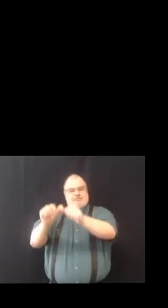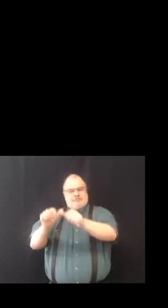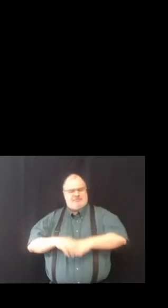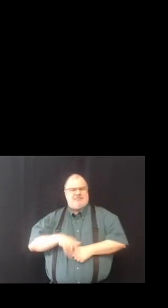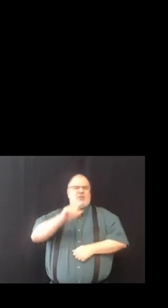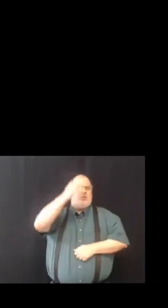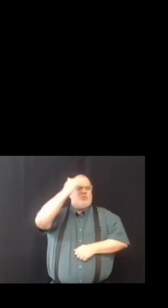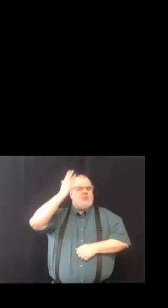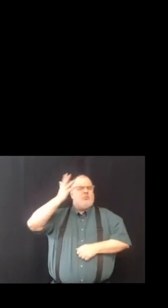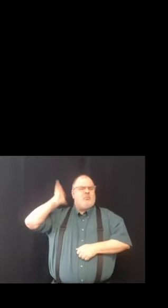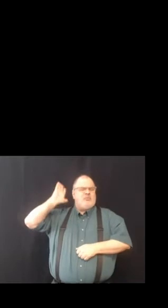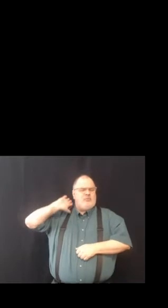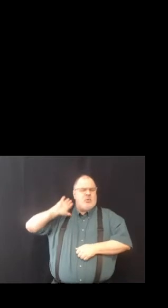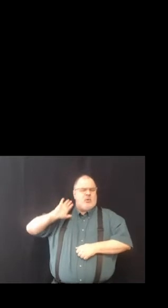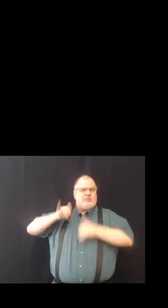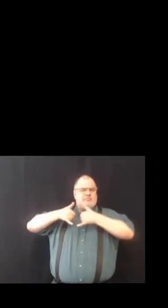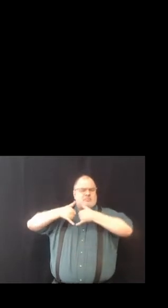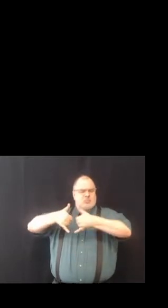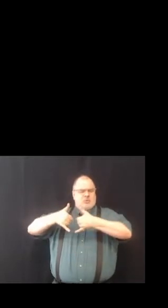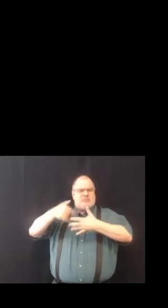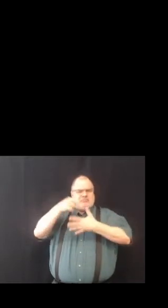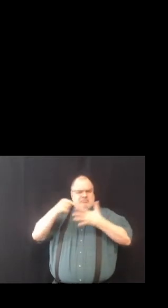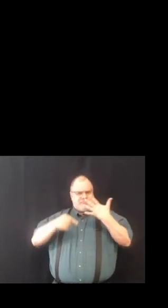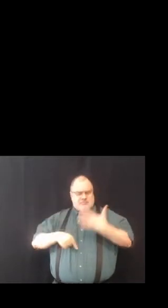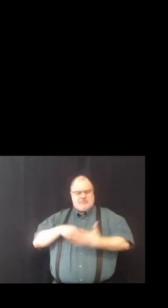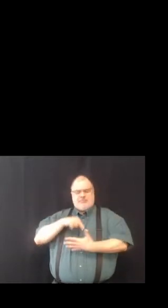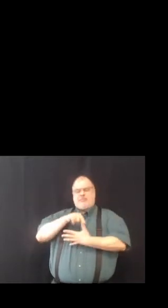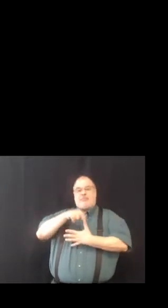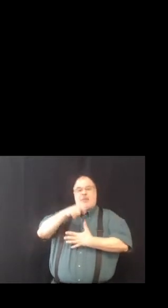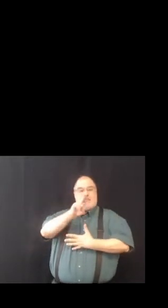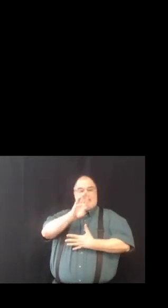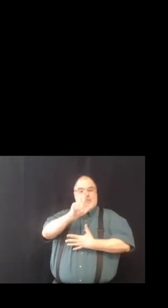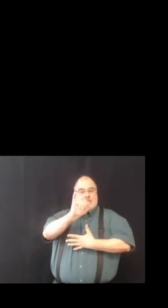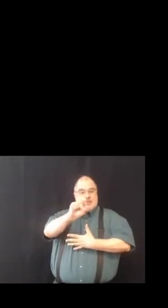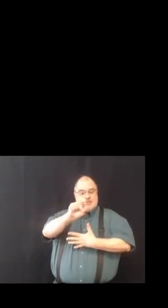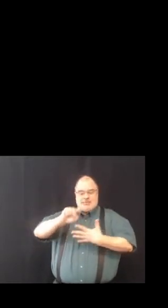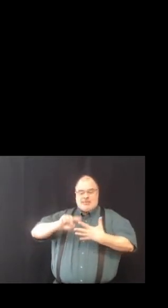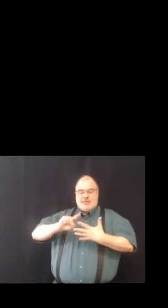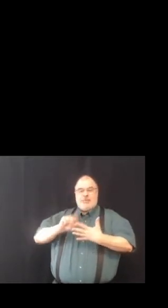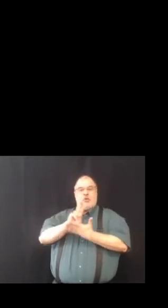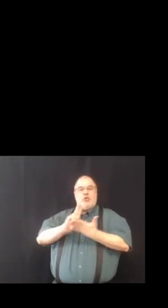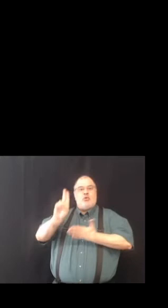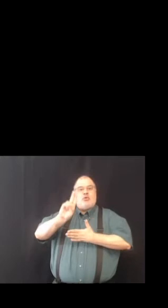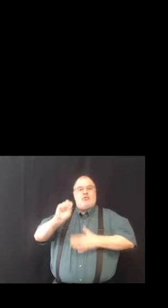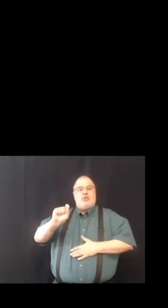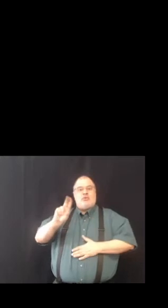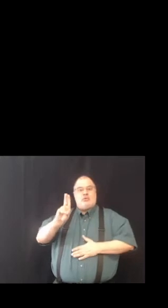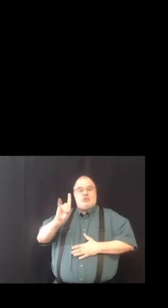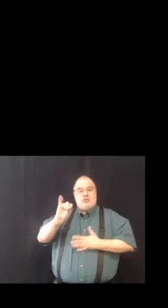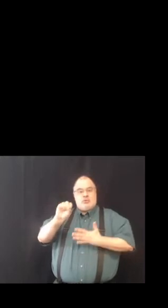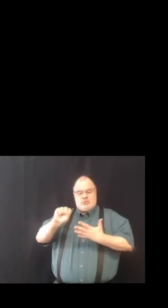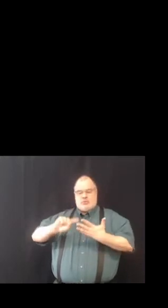done this, and let me read off a few of them. Publix, Universal Studios,